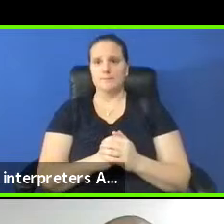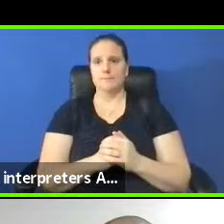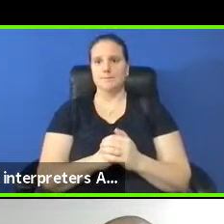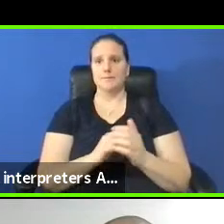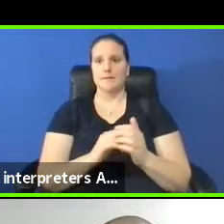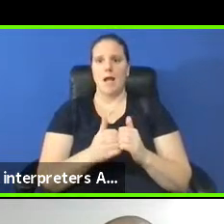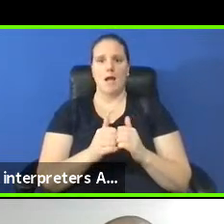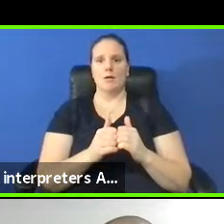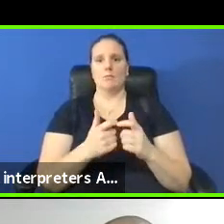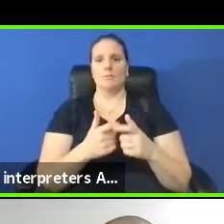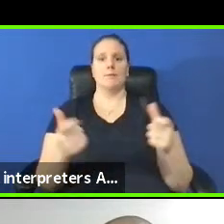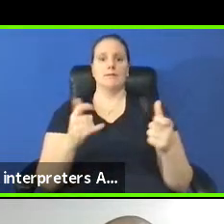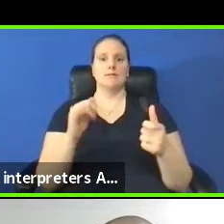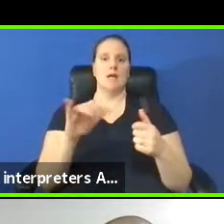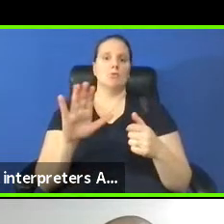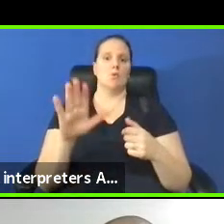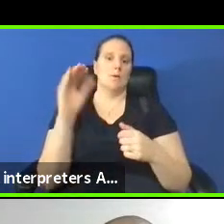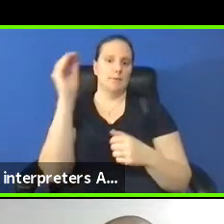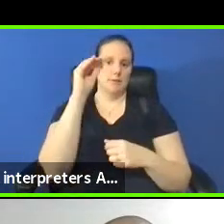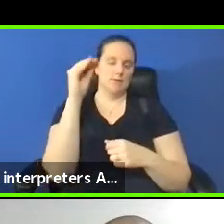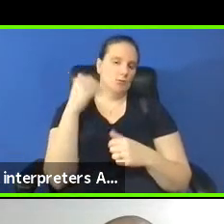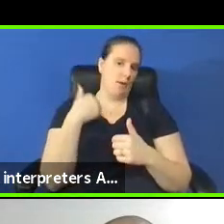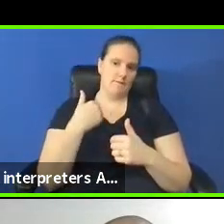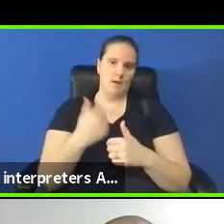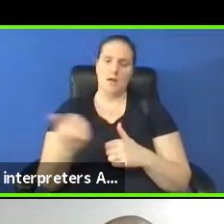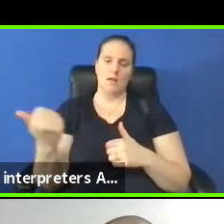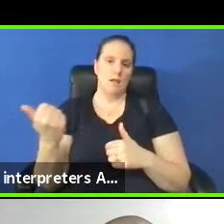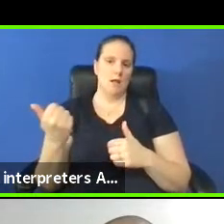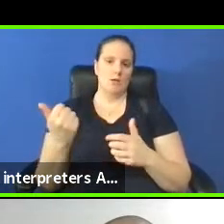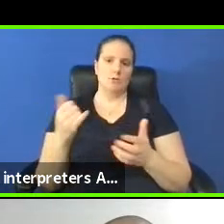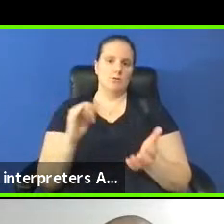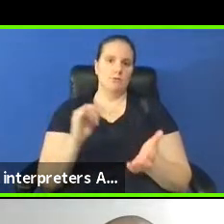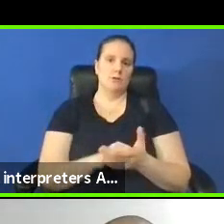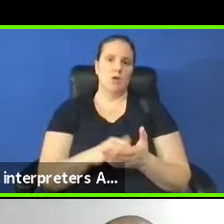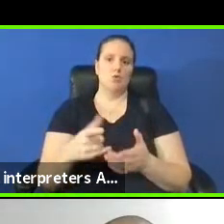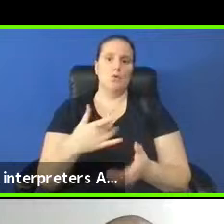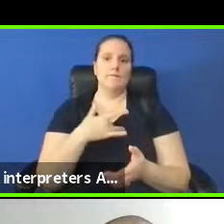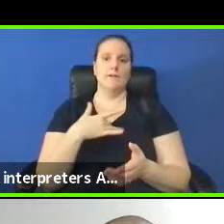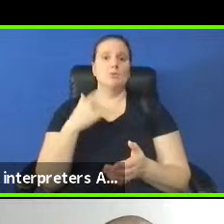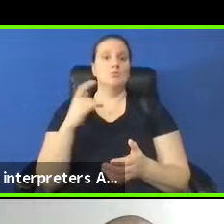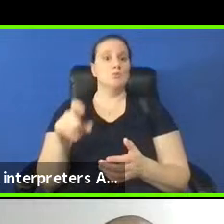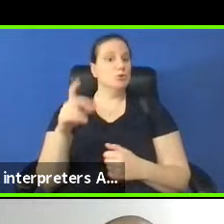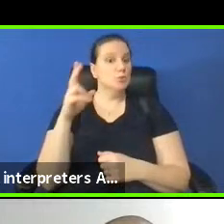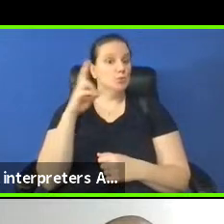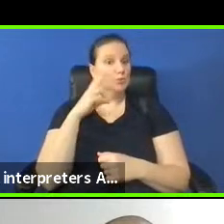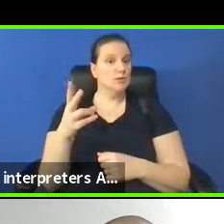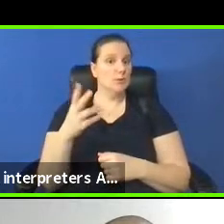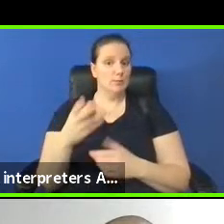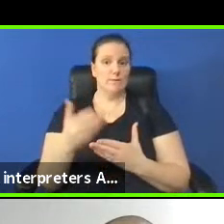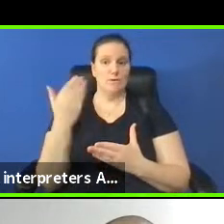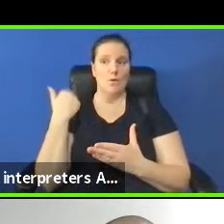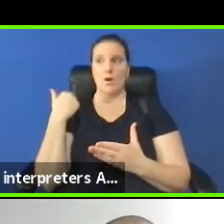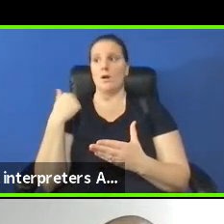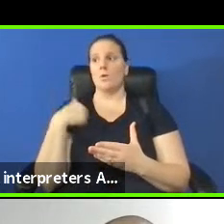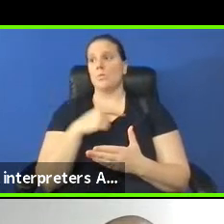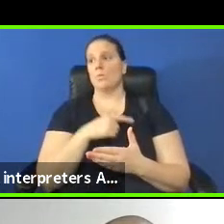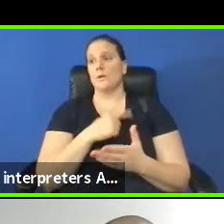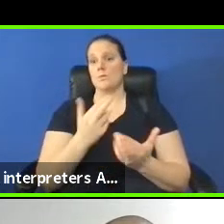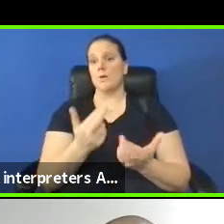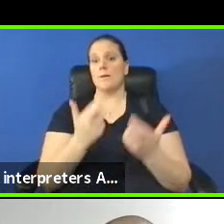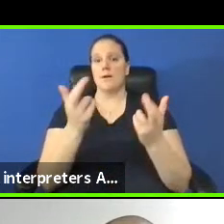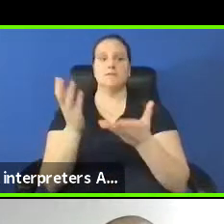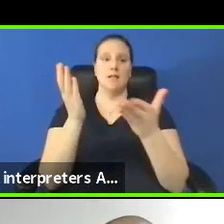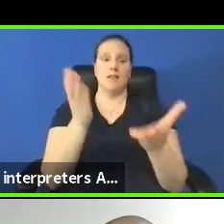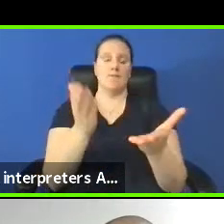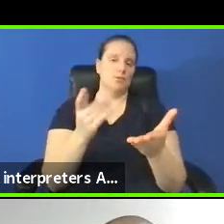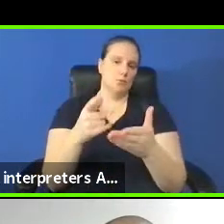baked is this in your opinion? And is there anything else that you feel you need to see before we recommend delivery